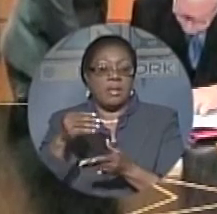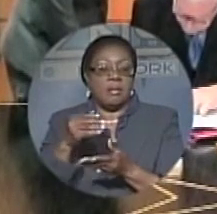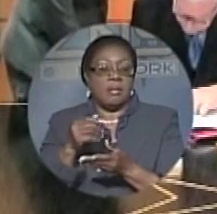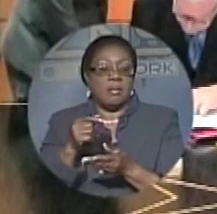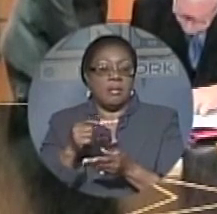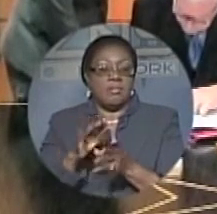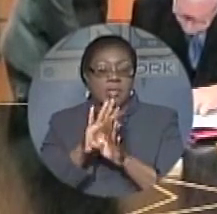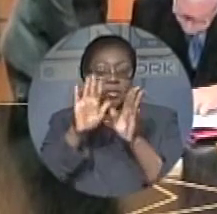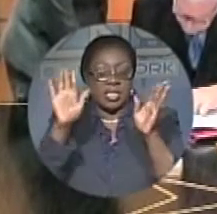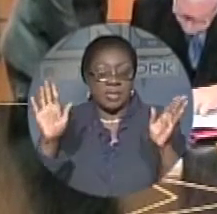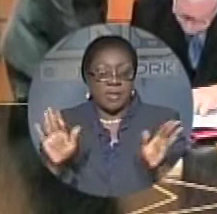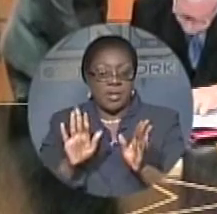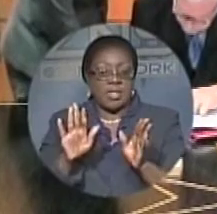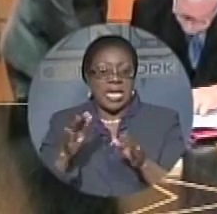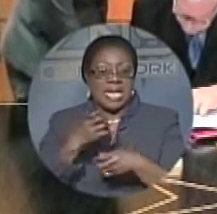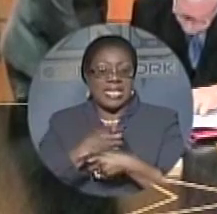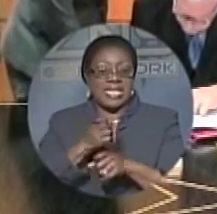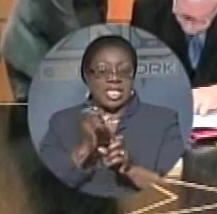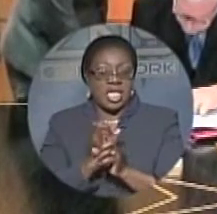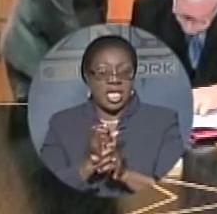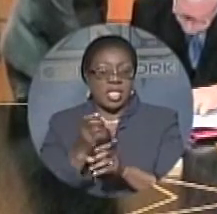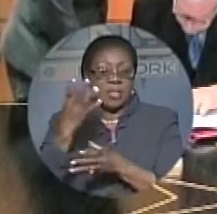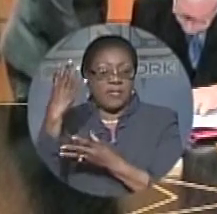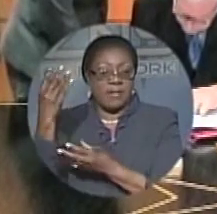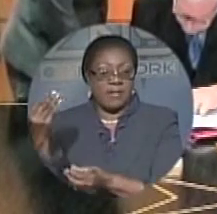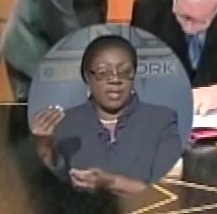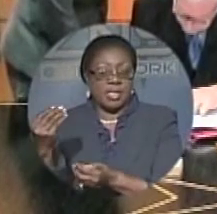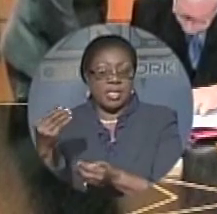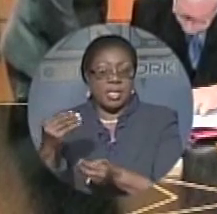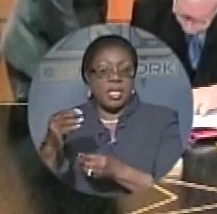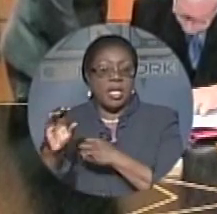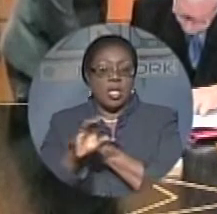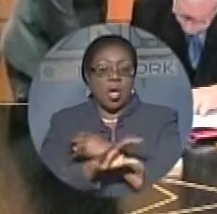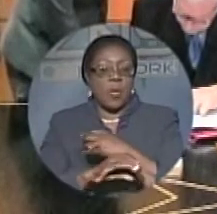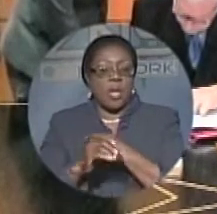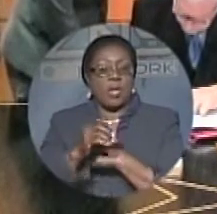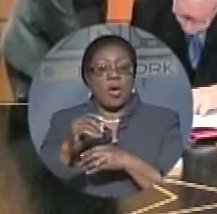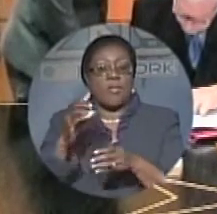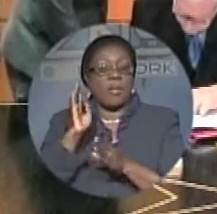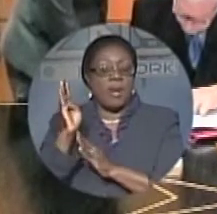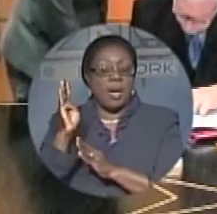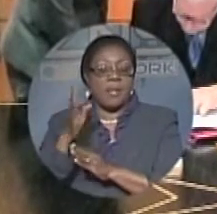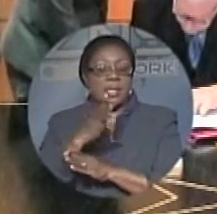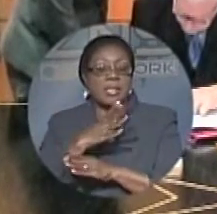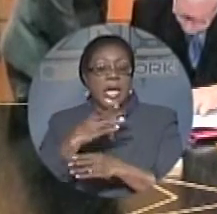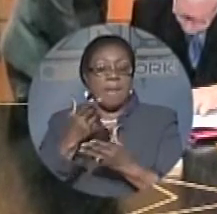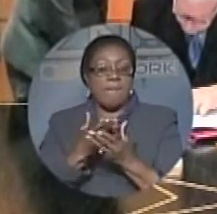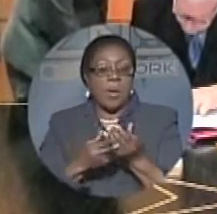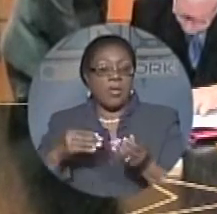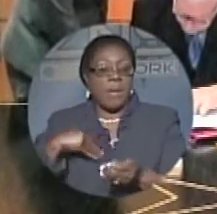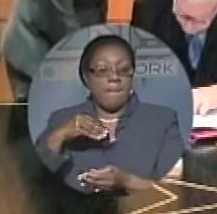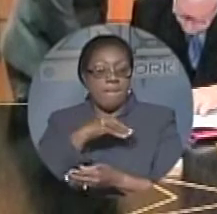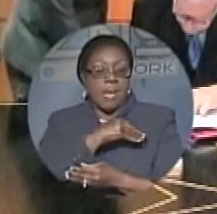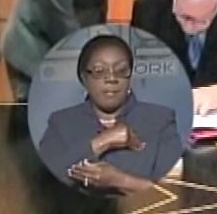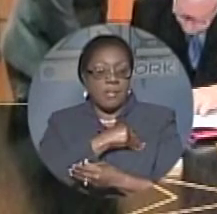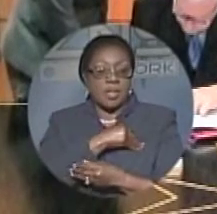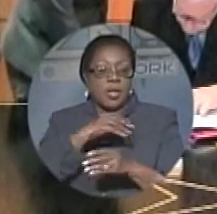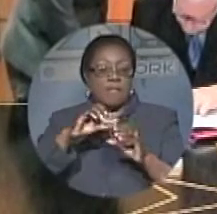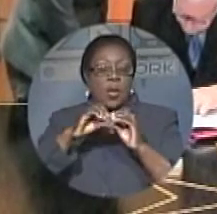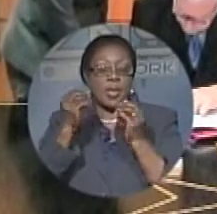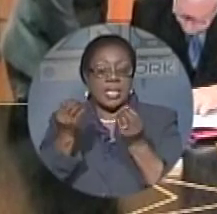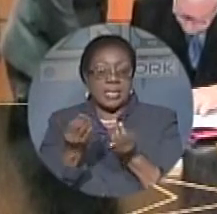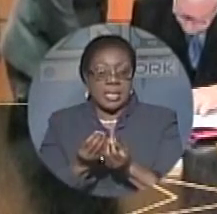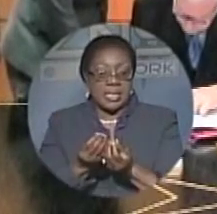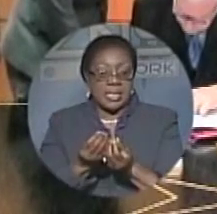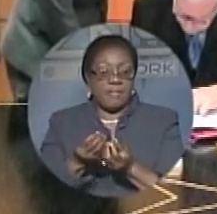and effective exchange of information. The Commonwealth of the Bahamas and Malta are both members of the Organization for Economic Cooperation